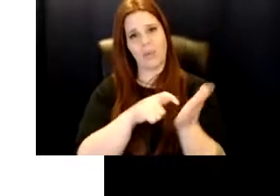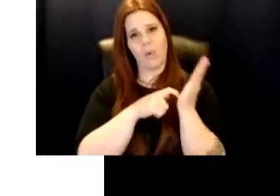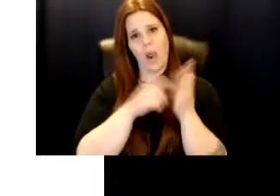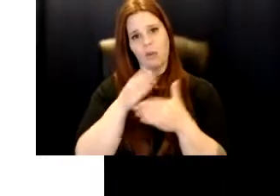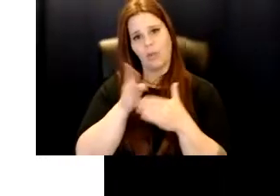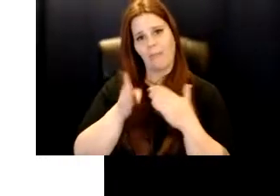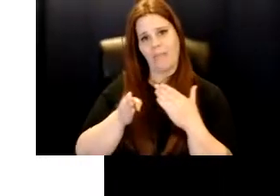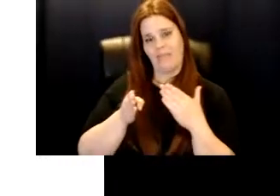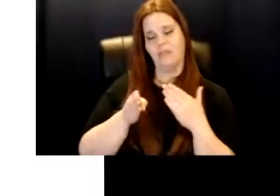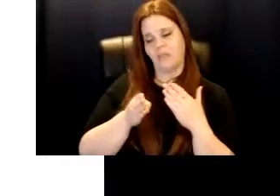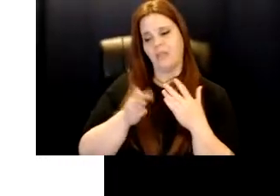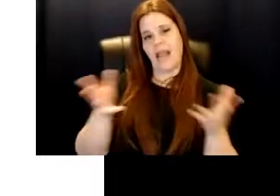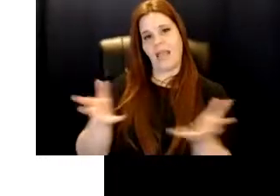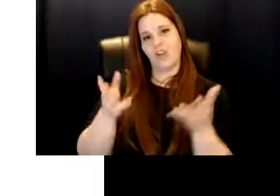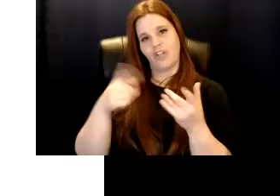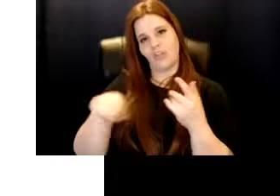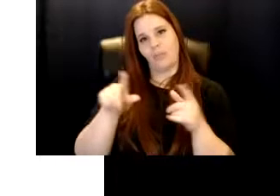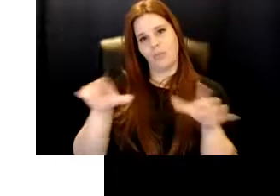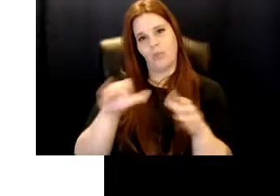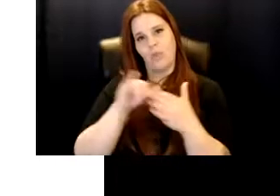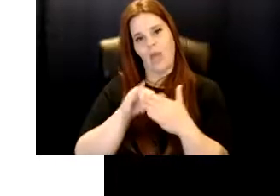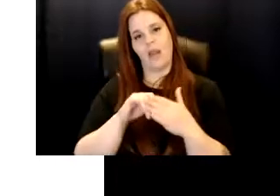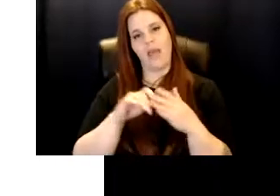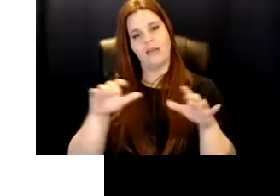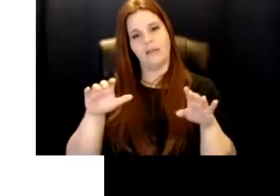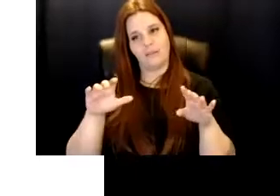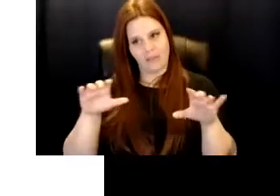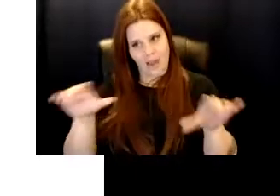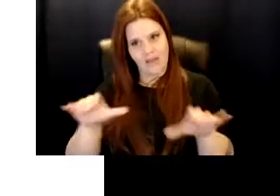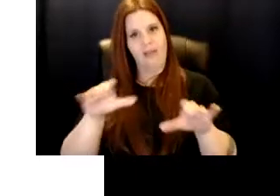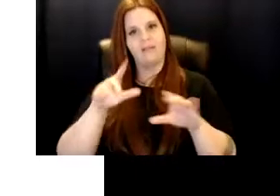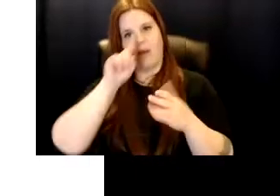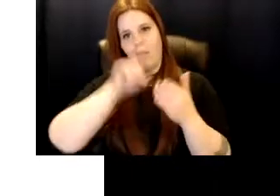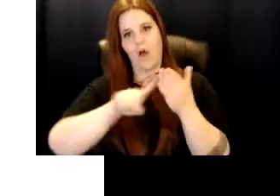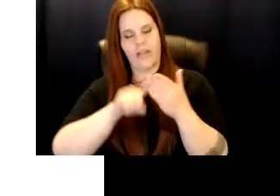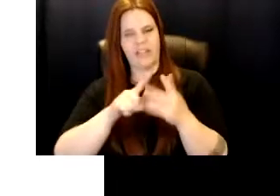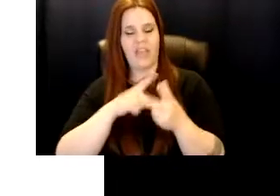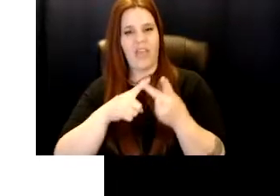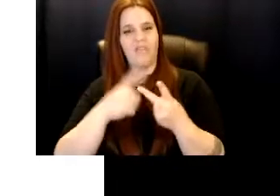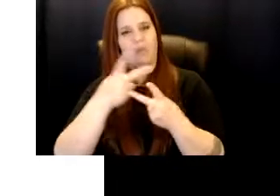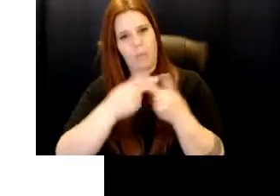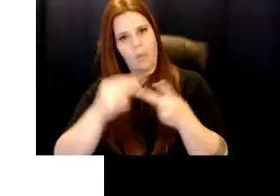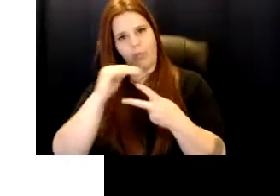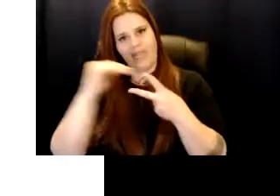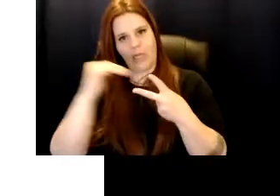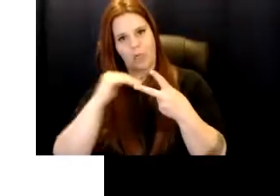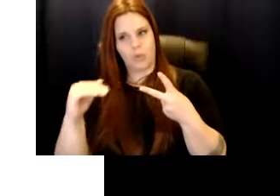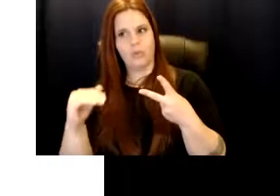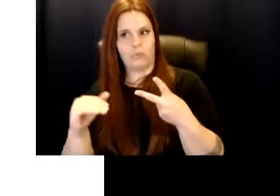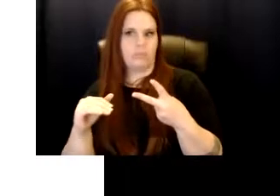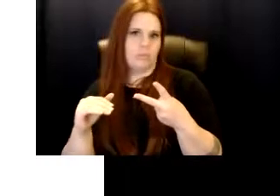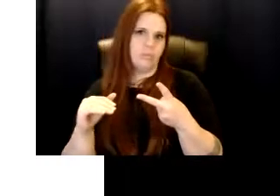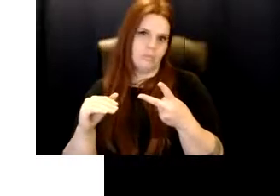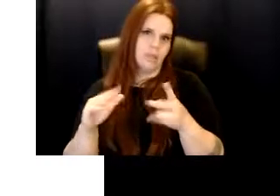to encourage them to do so and to conduct audits. And then for both of those tiers, our an